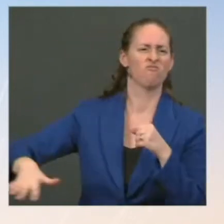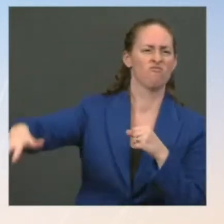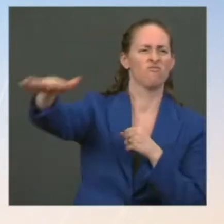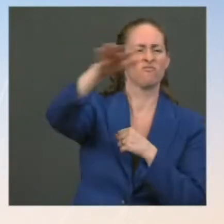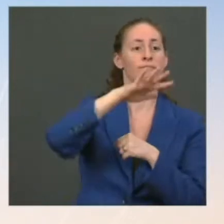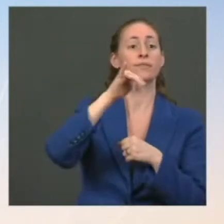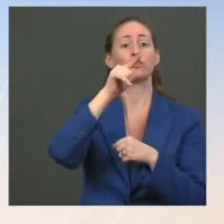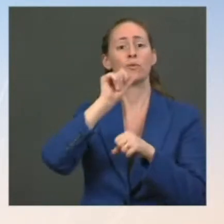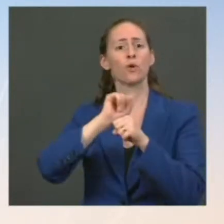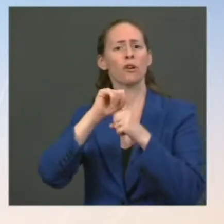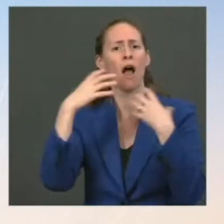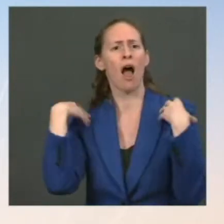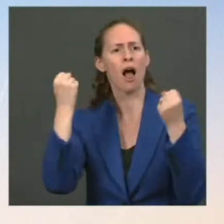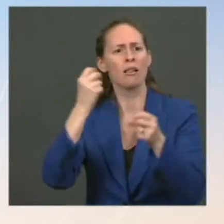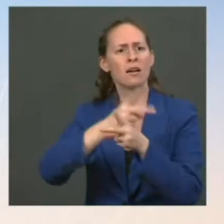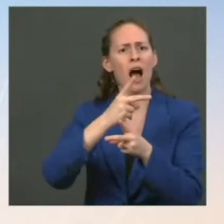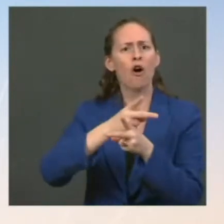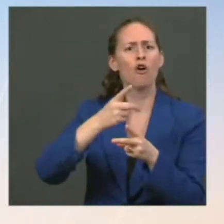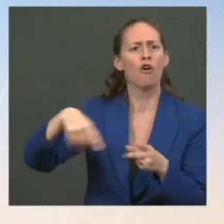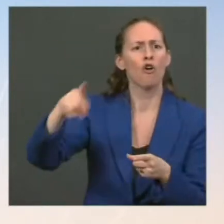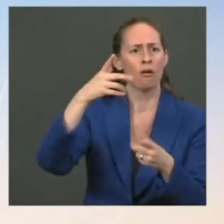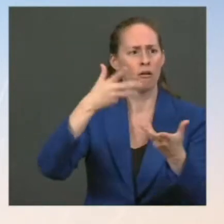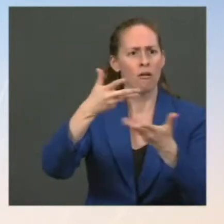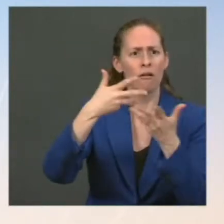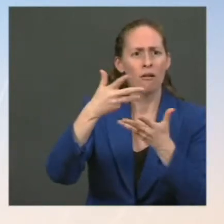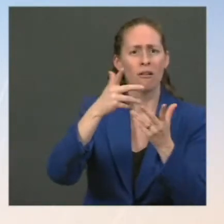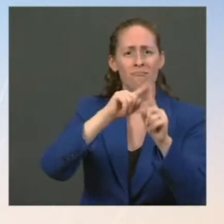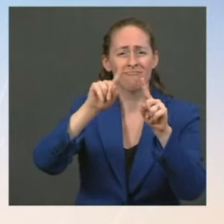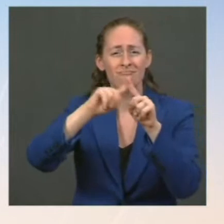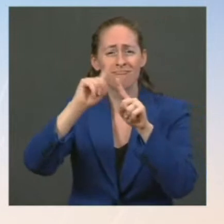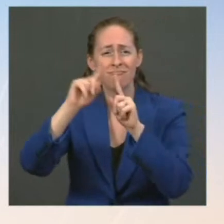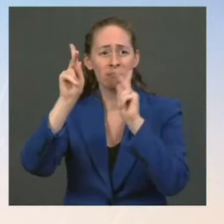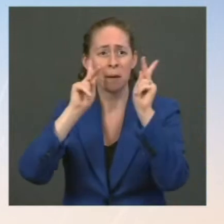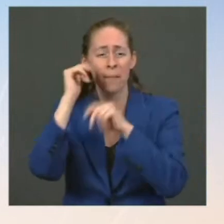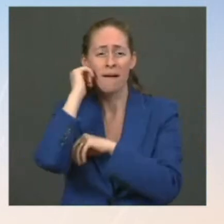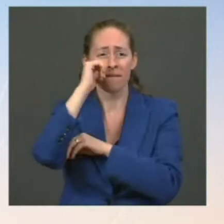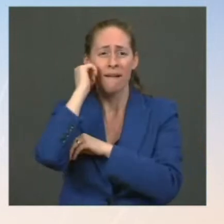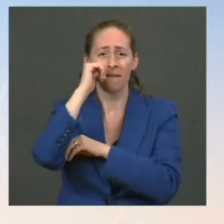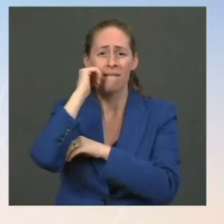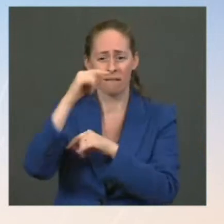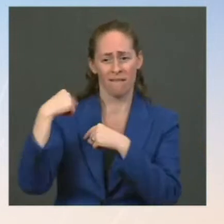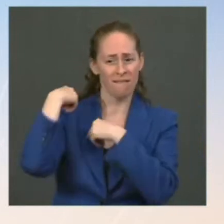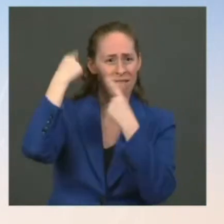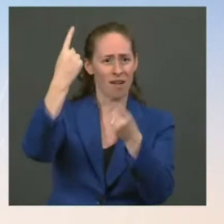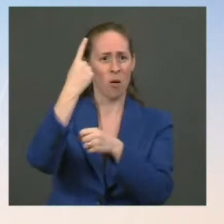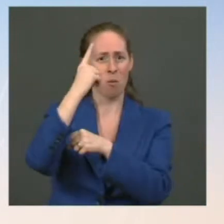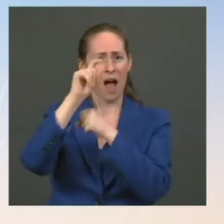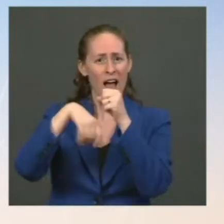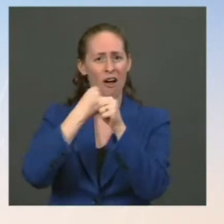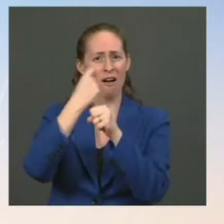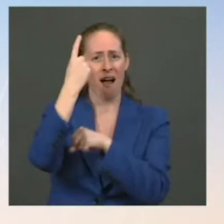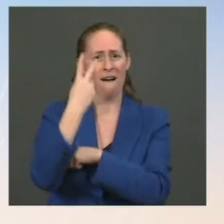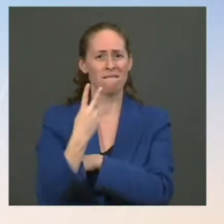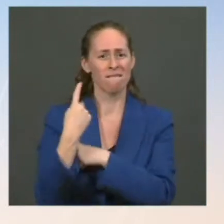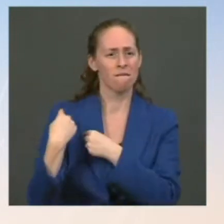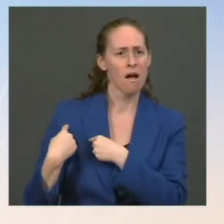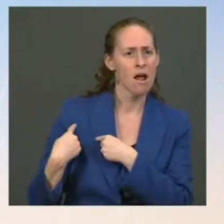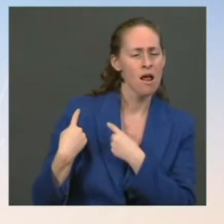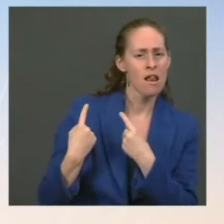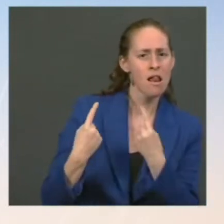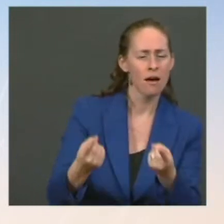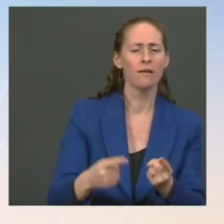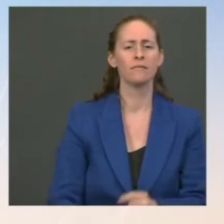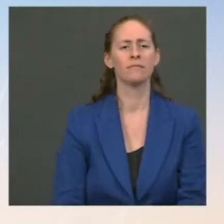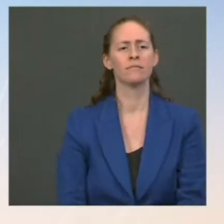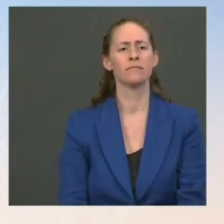been on the front lines of this pandemic for a year and a half now were feeling at